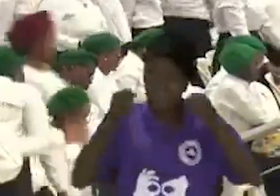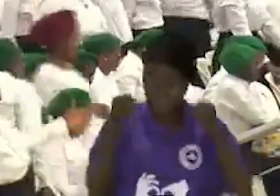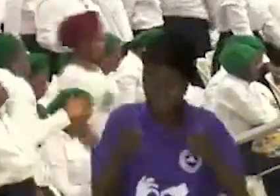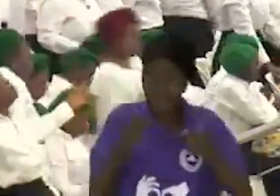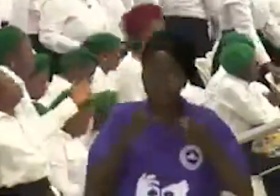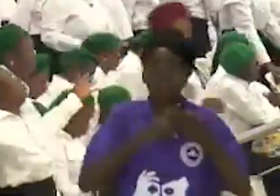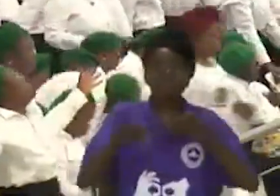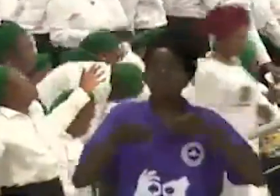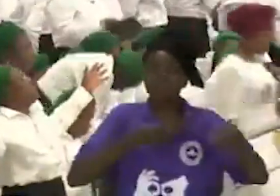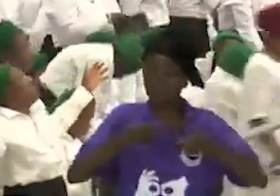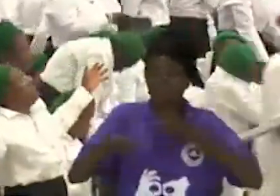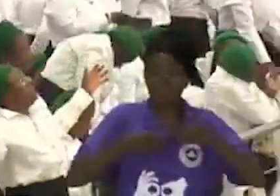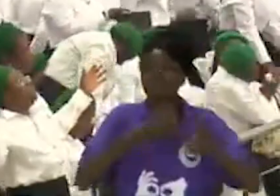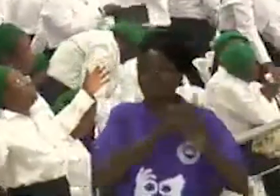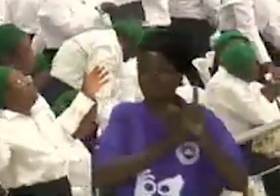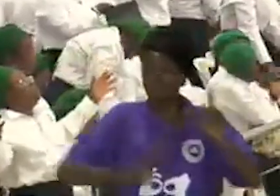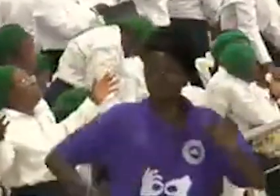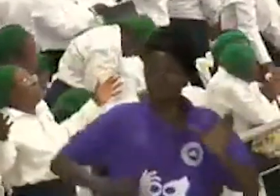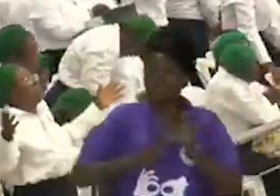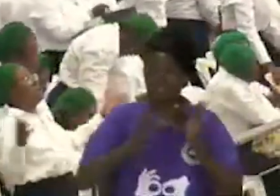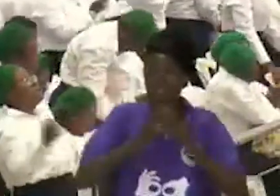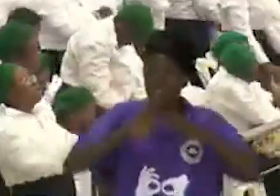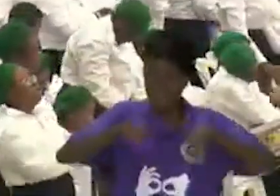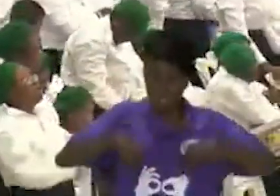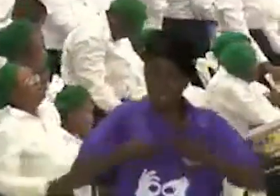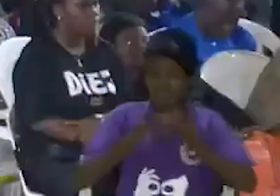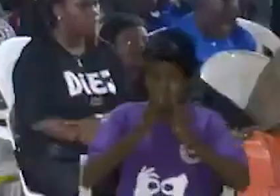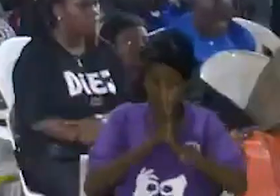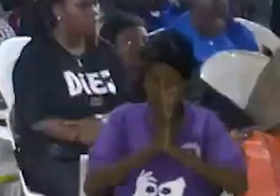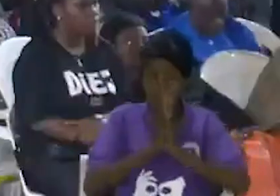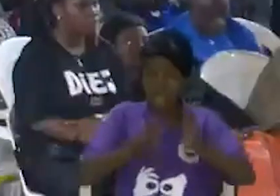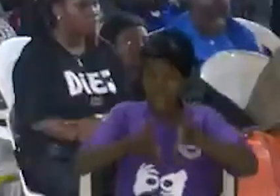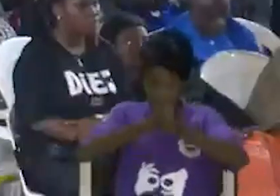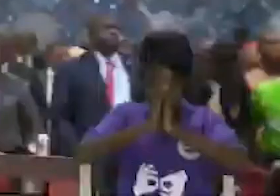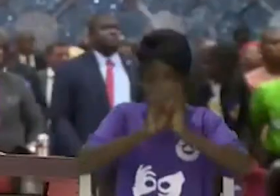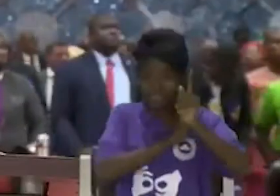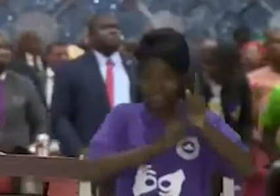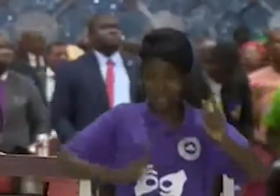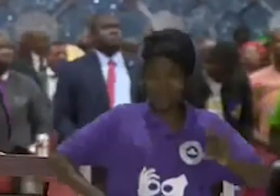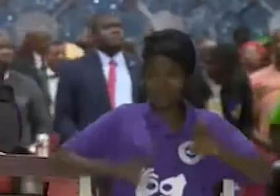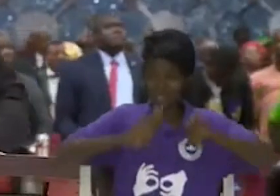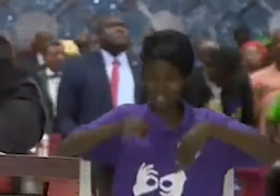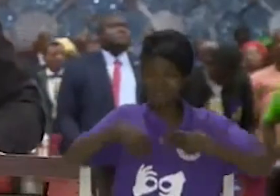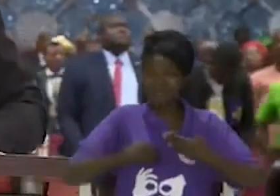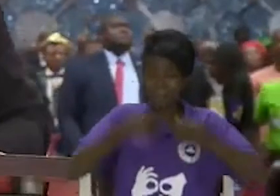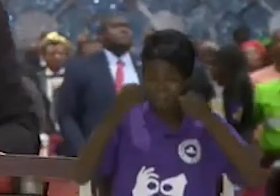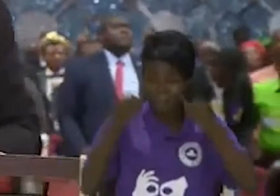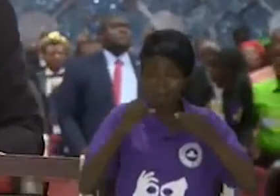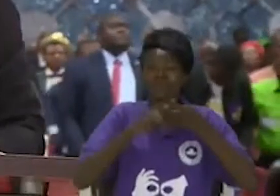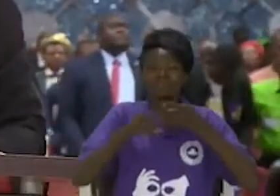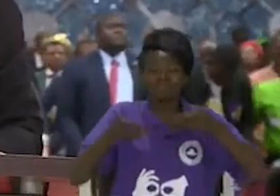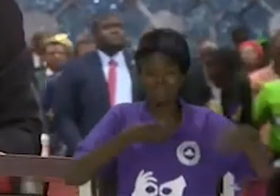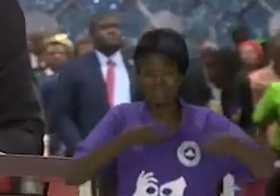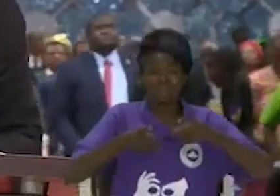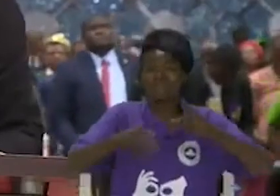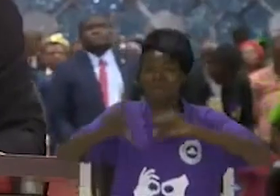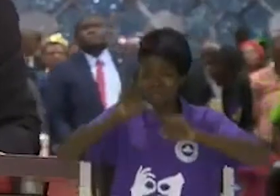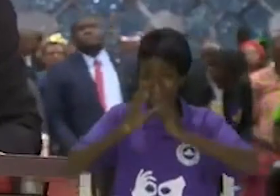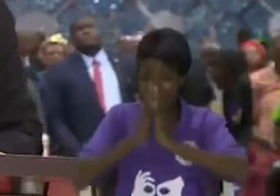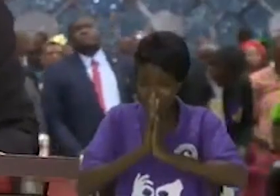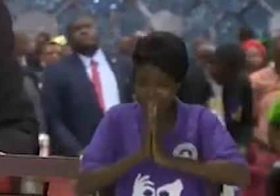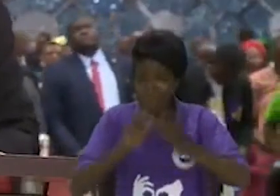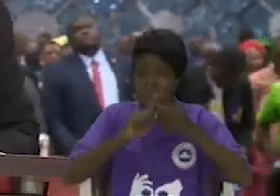can ensure that you have dominion over every sphere of your life. Ask the Lord to empower you for dominion. Pray to the God of